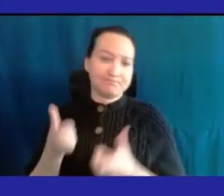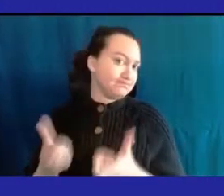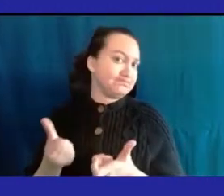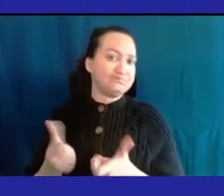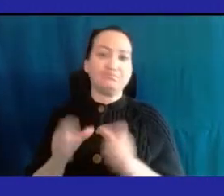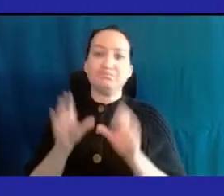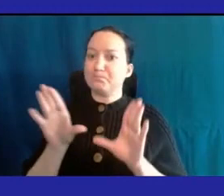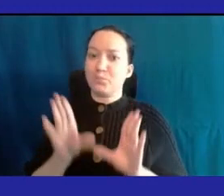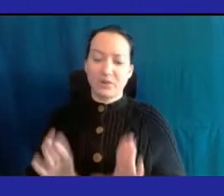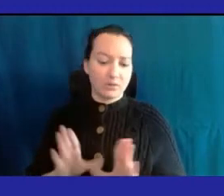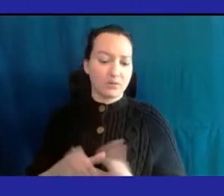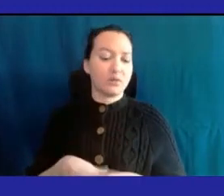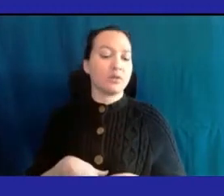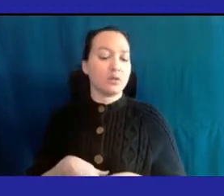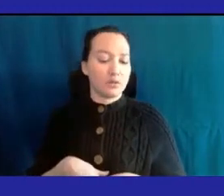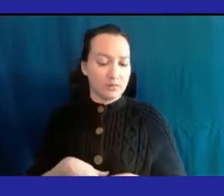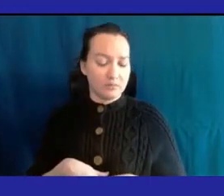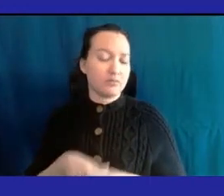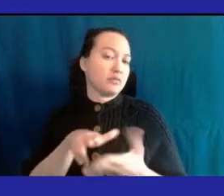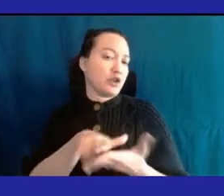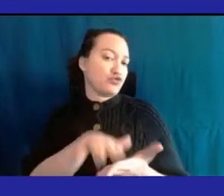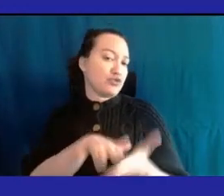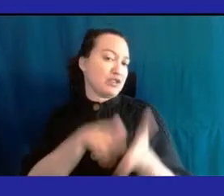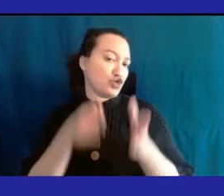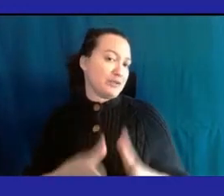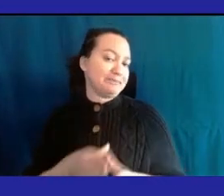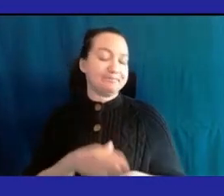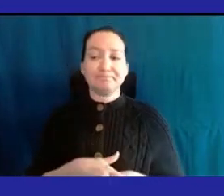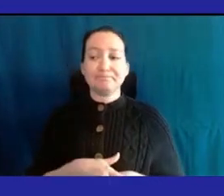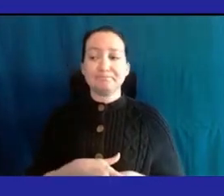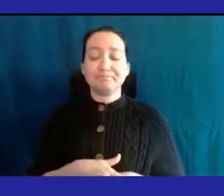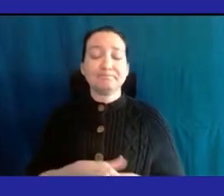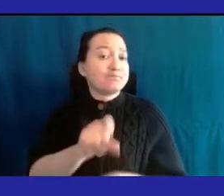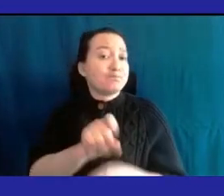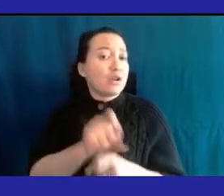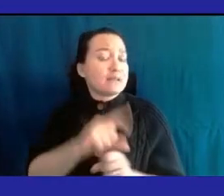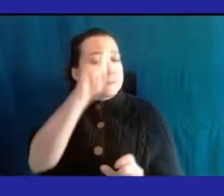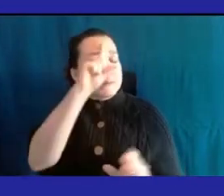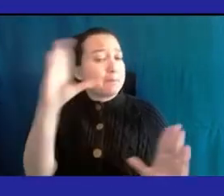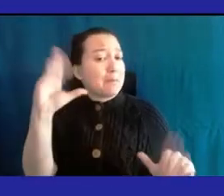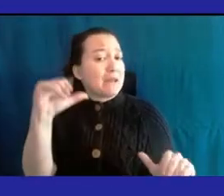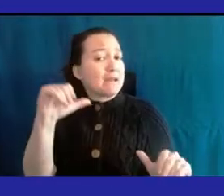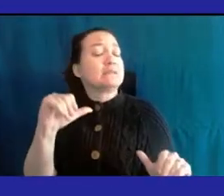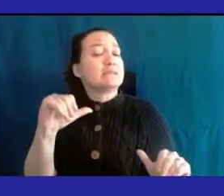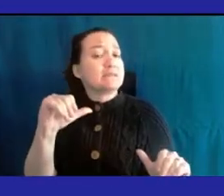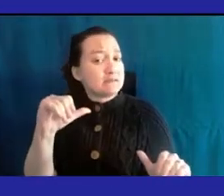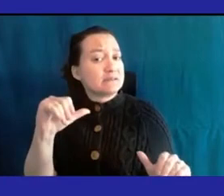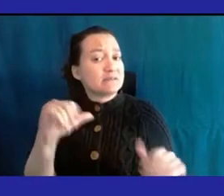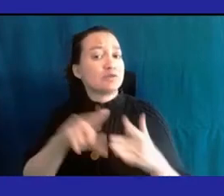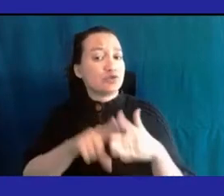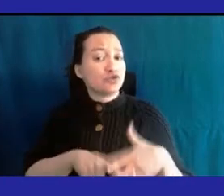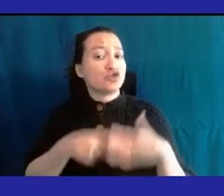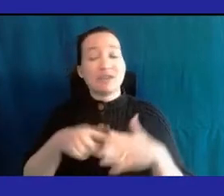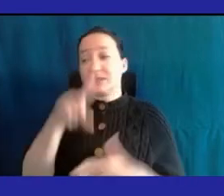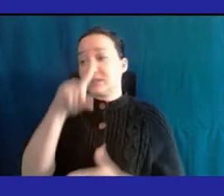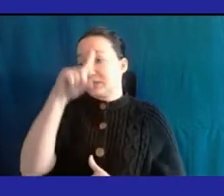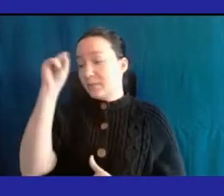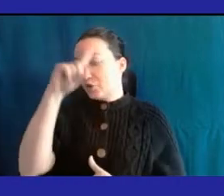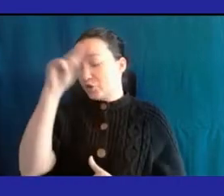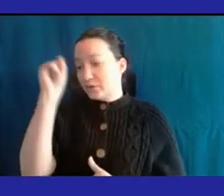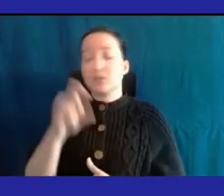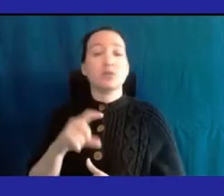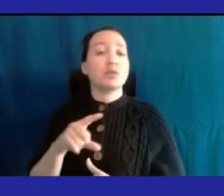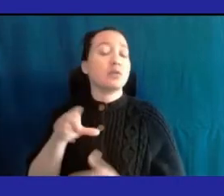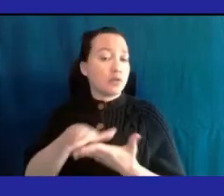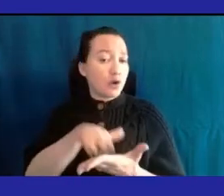excellent contractor. The work is expected to begin this summer, and this contract is